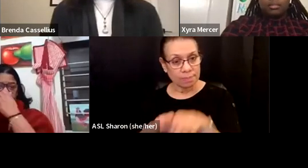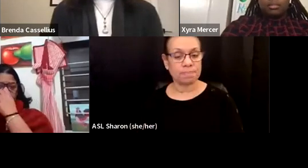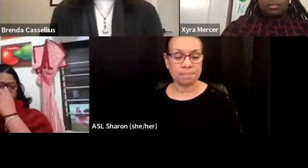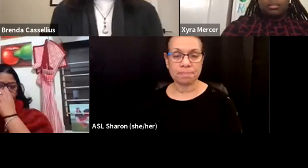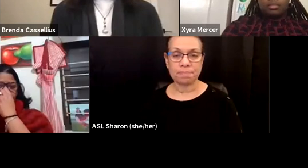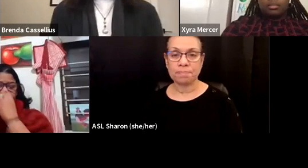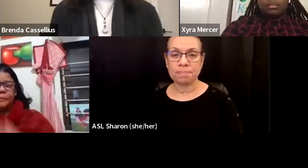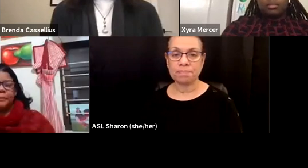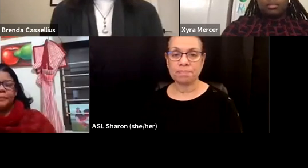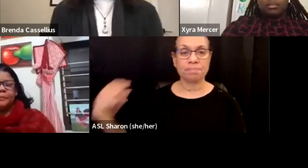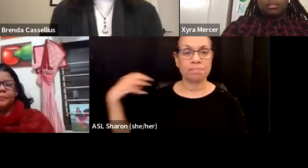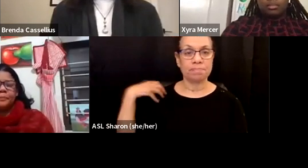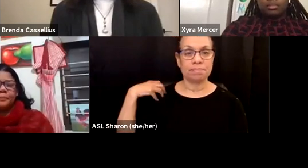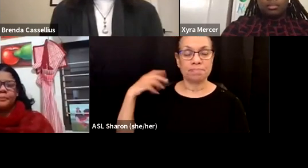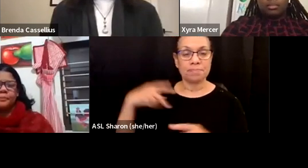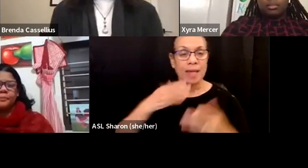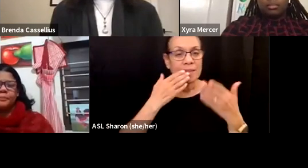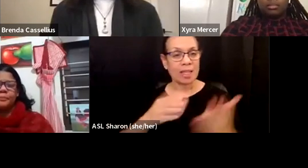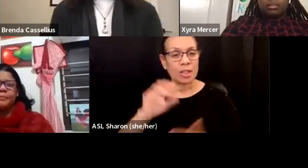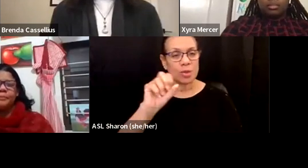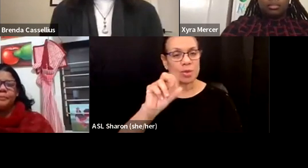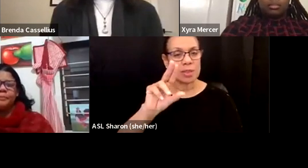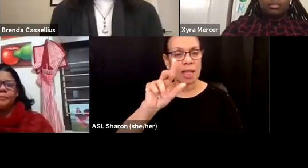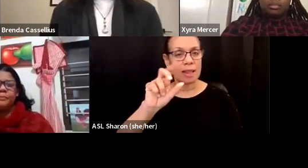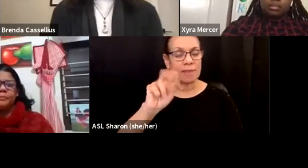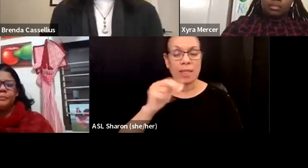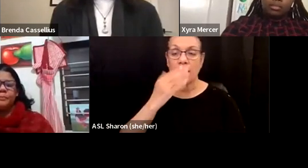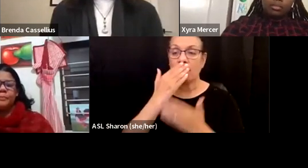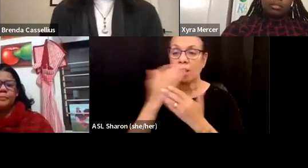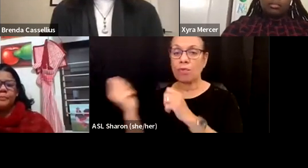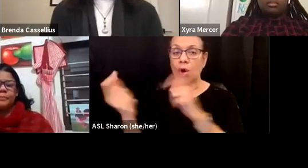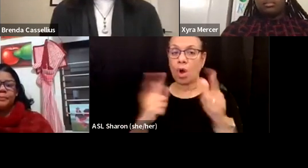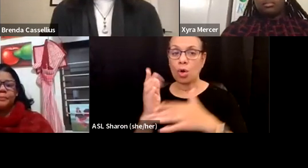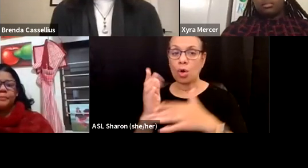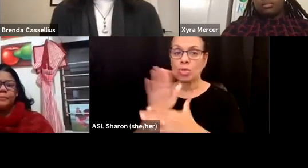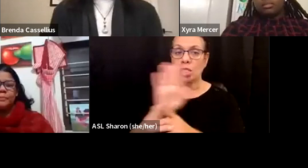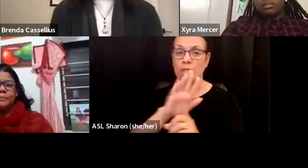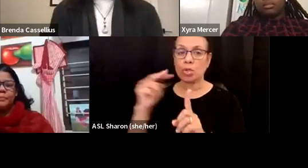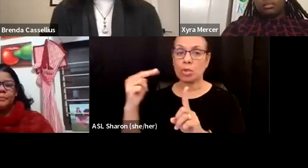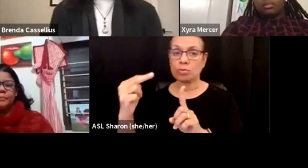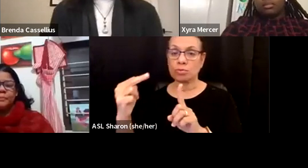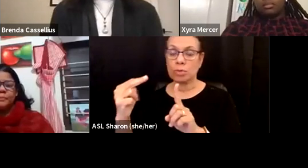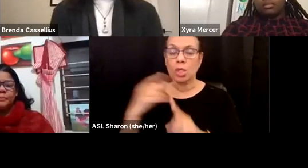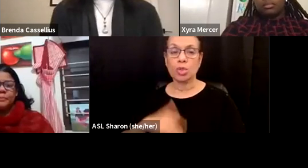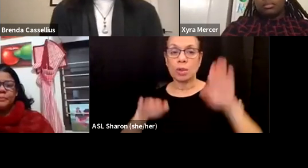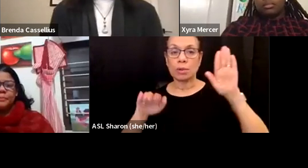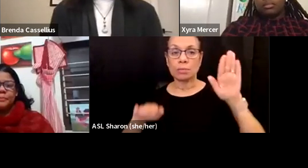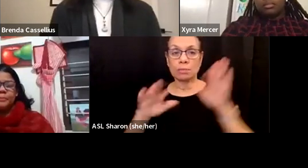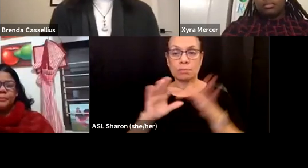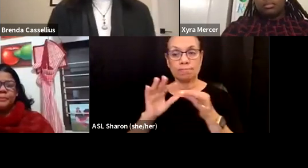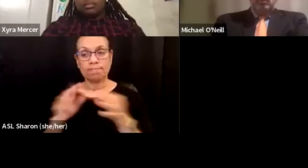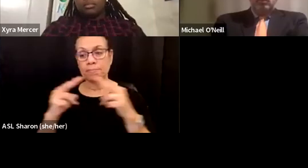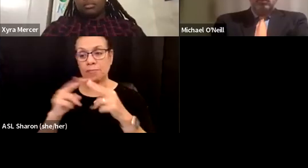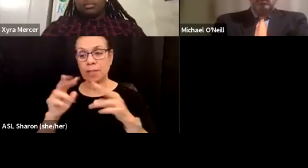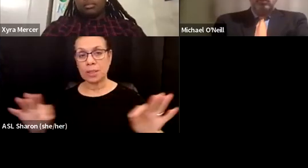thank you sullivan and thank you to those of you who spoke this evening and shared your perspectives your testimony is very important to